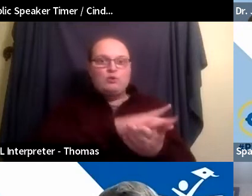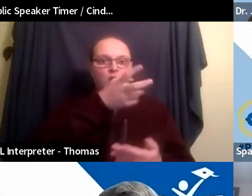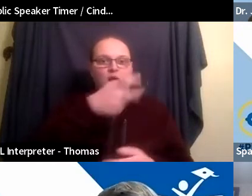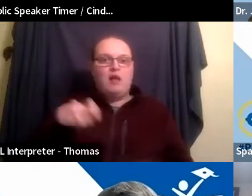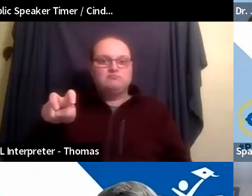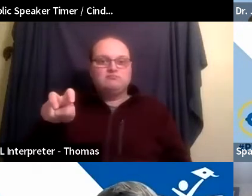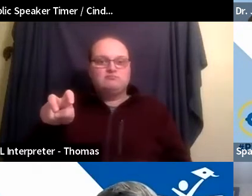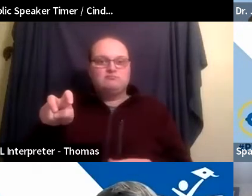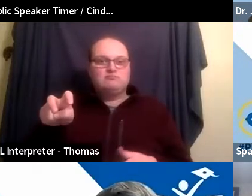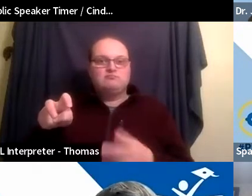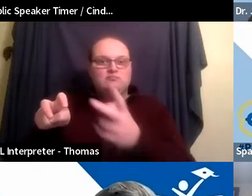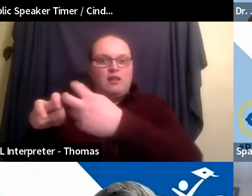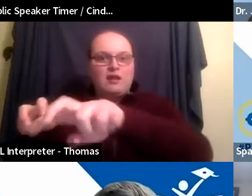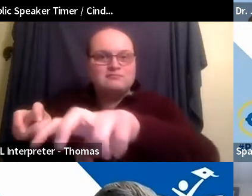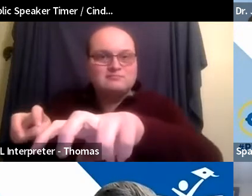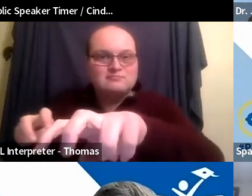and possibly to another school.